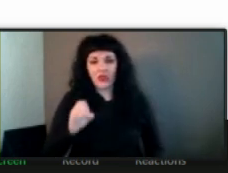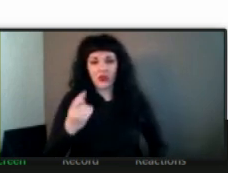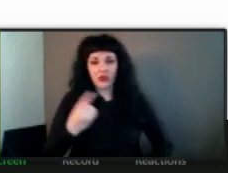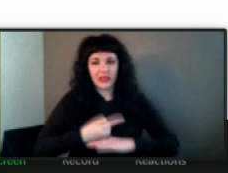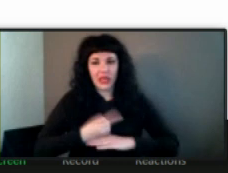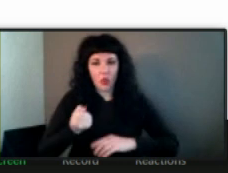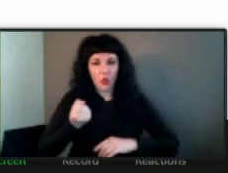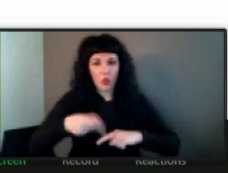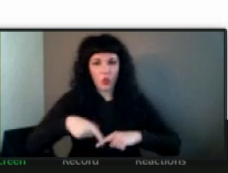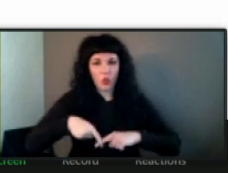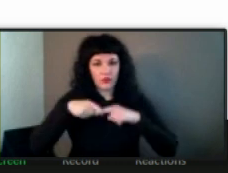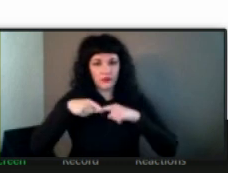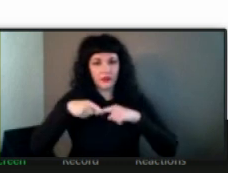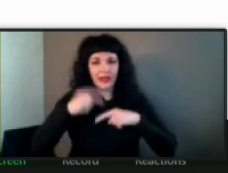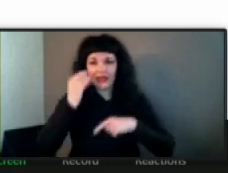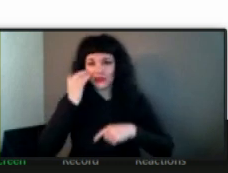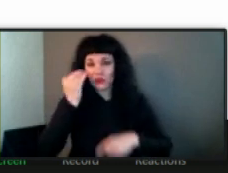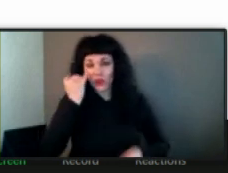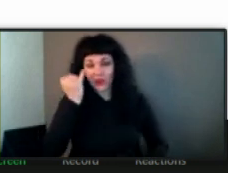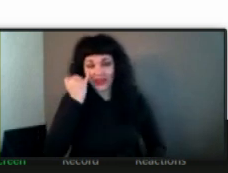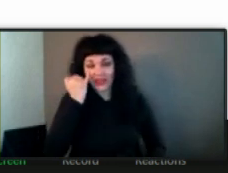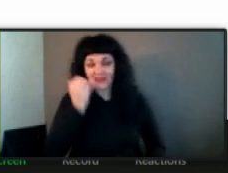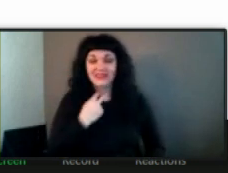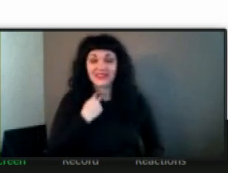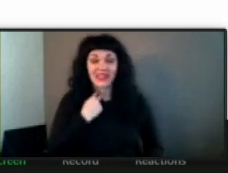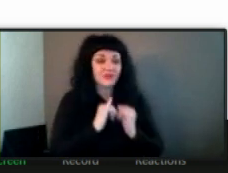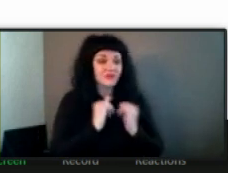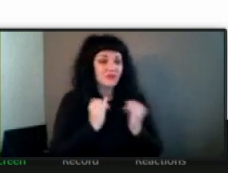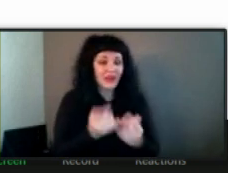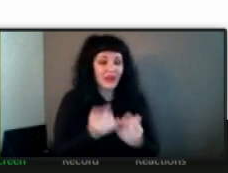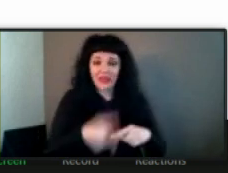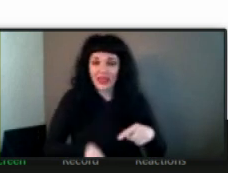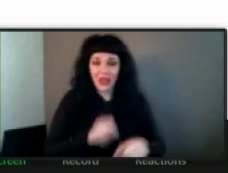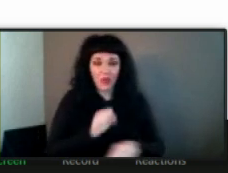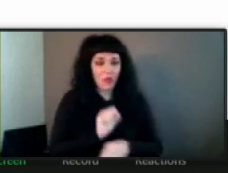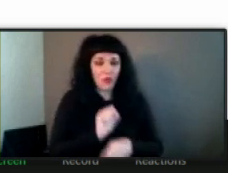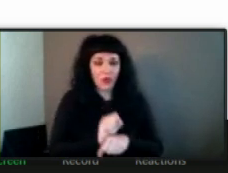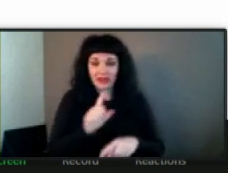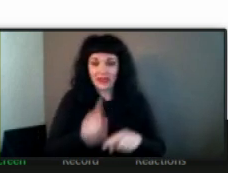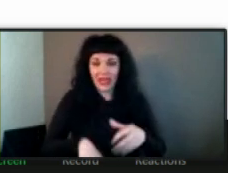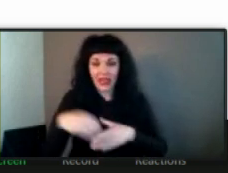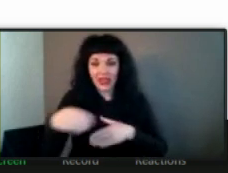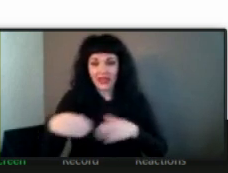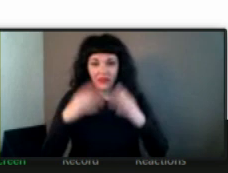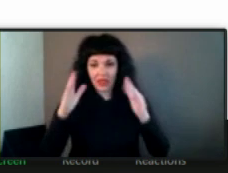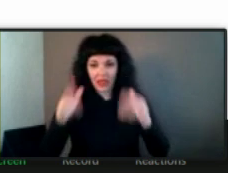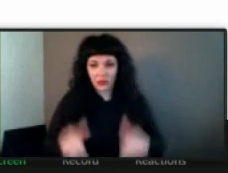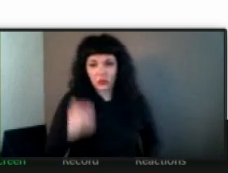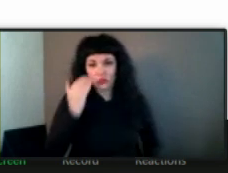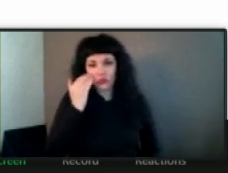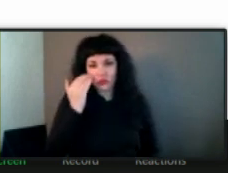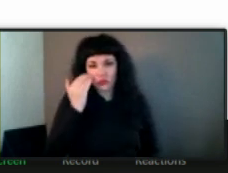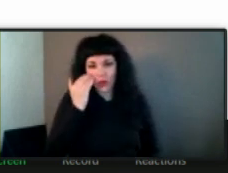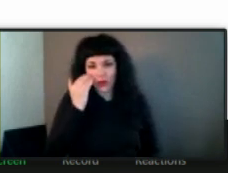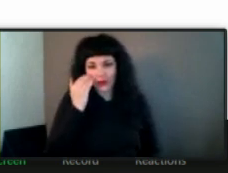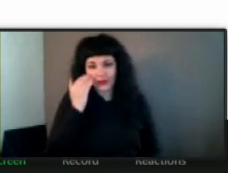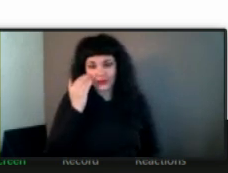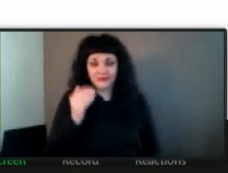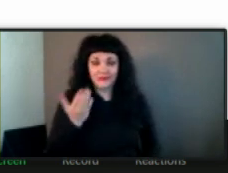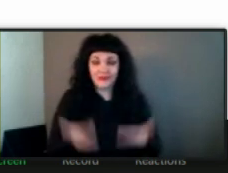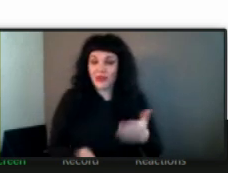you can't work, you can't get out the house, and you may not be able to get a way to provide us the